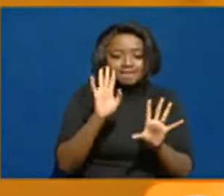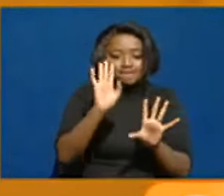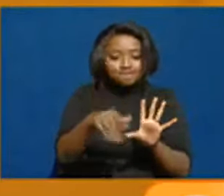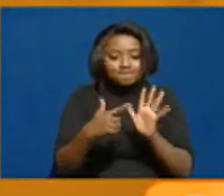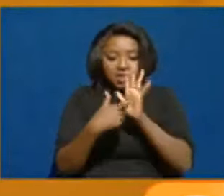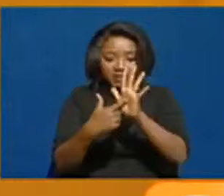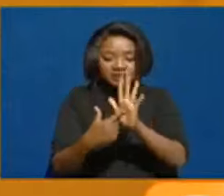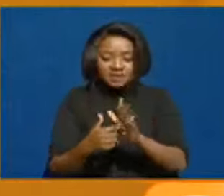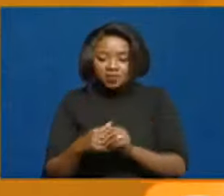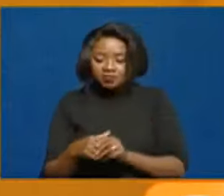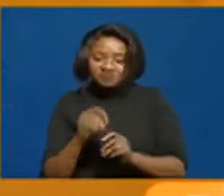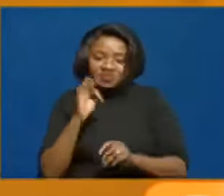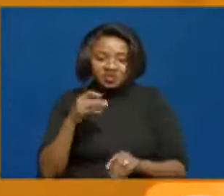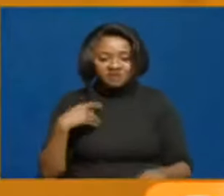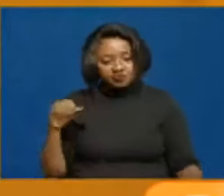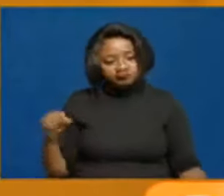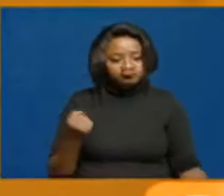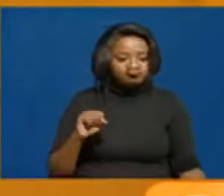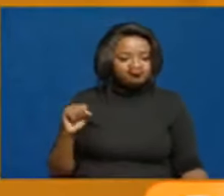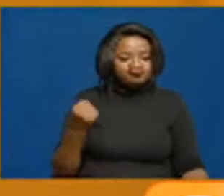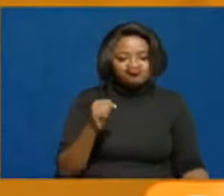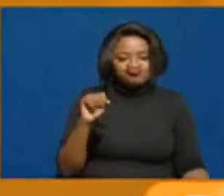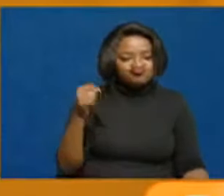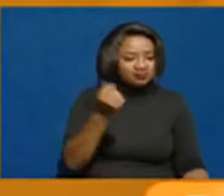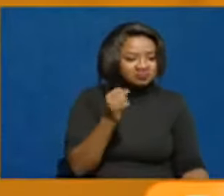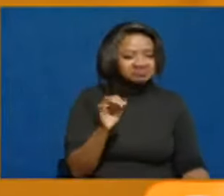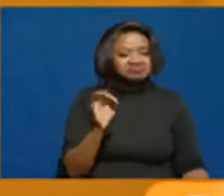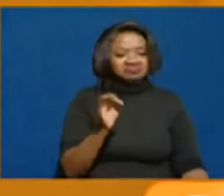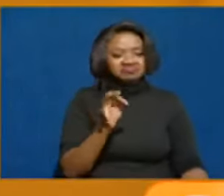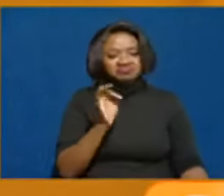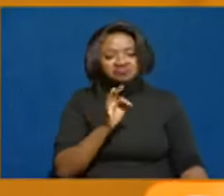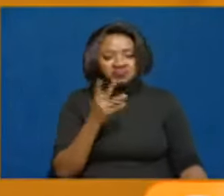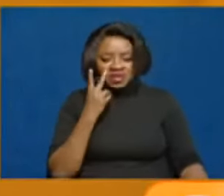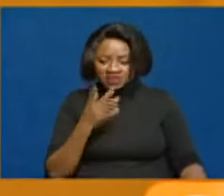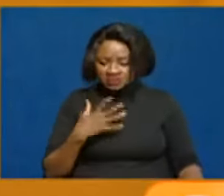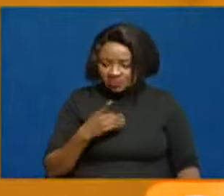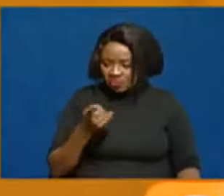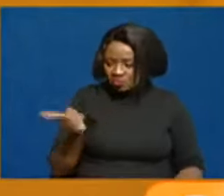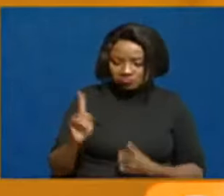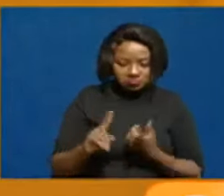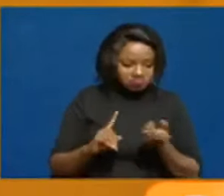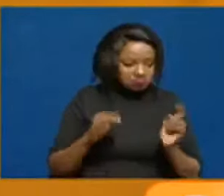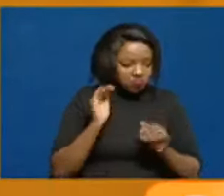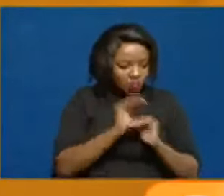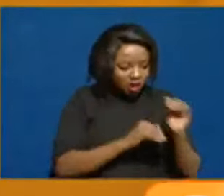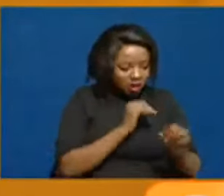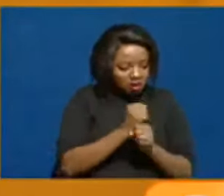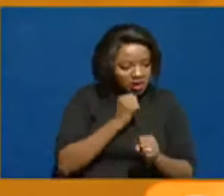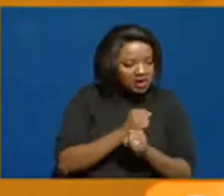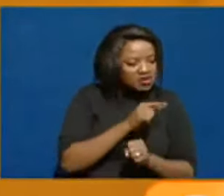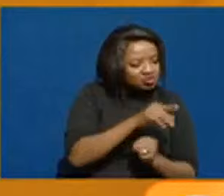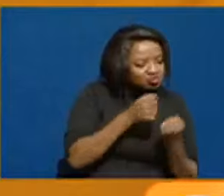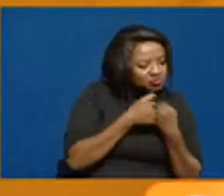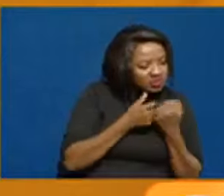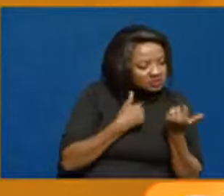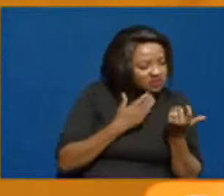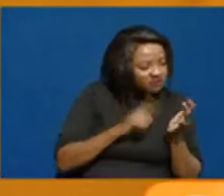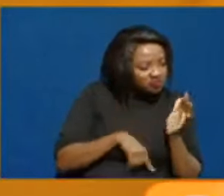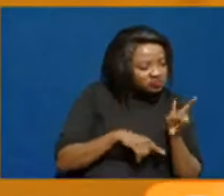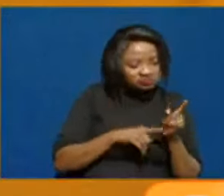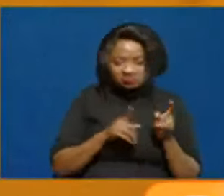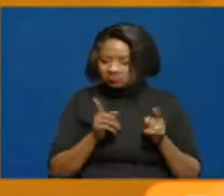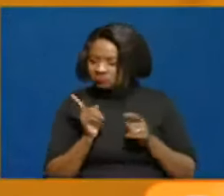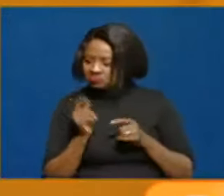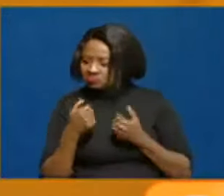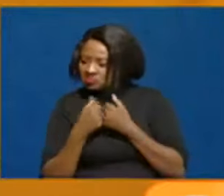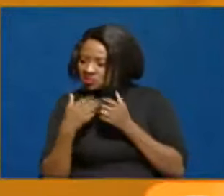walk around and if you have discussions with people within the waste management sector and you ask them what challenges they are facing, they'll talk about